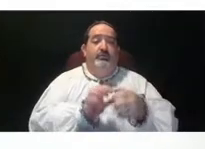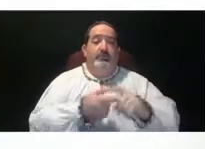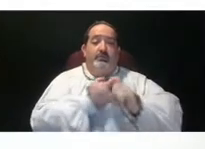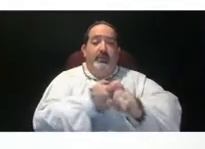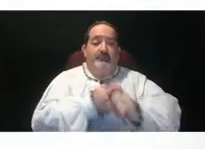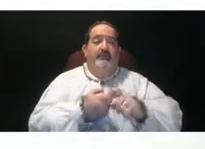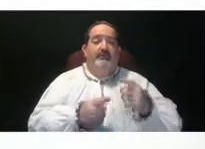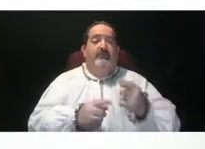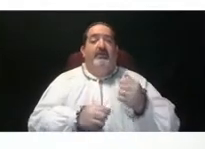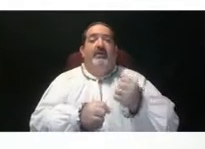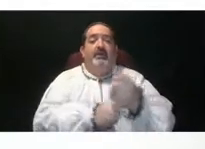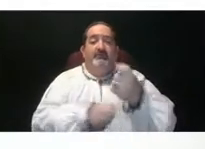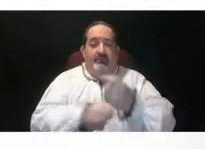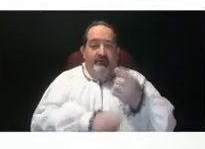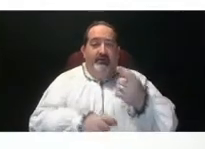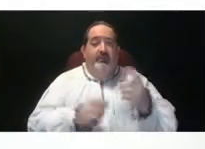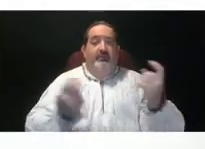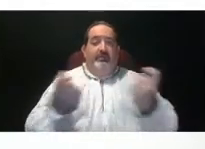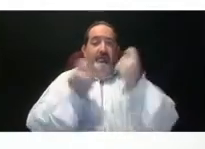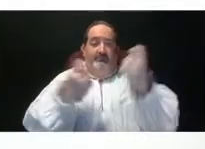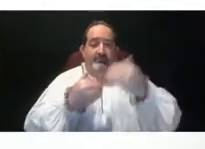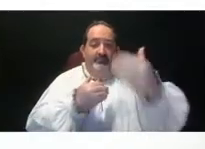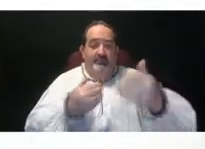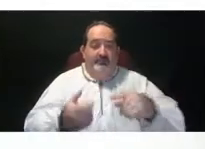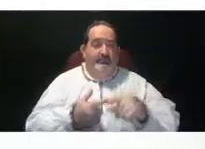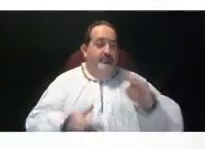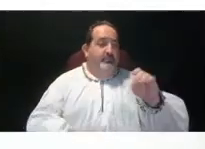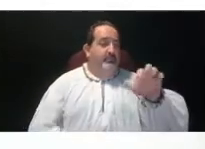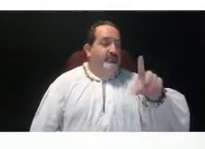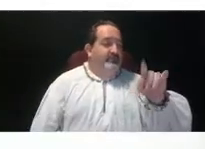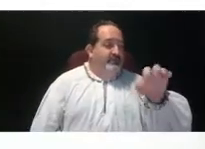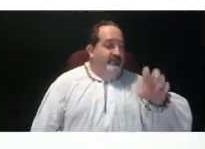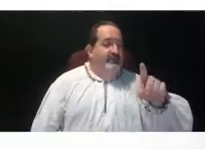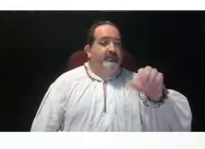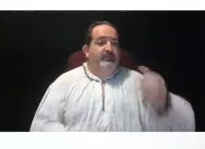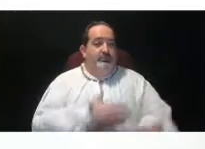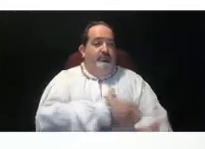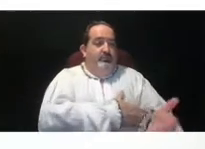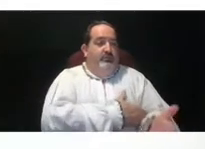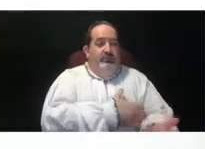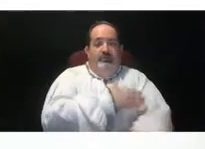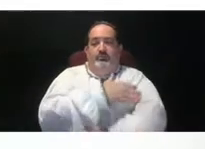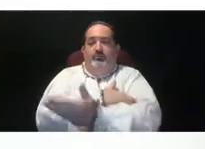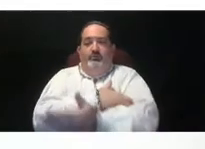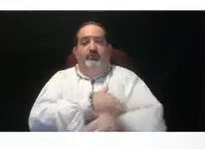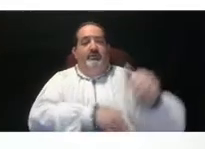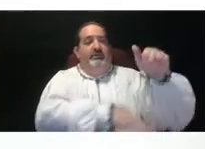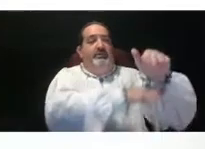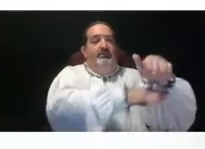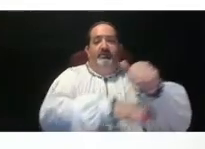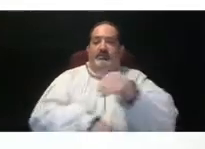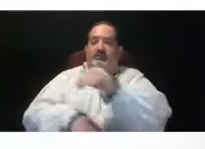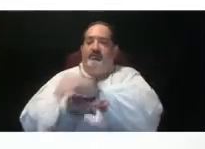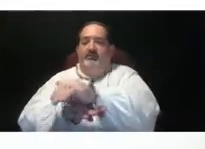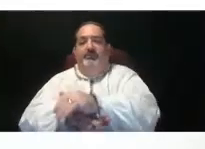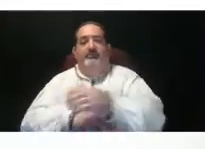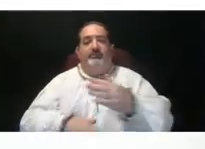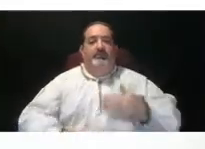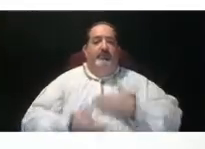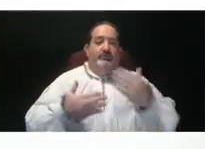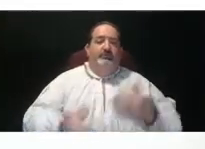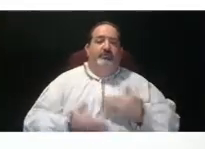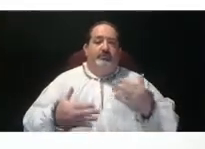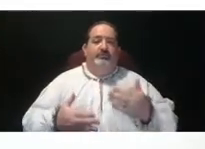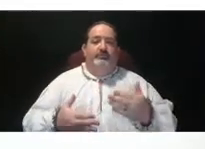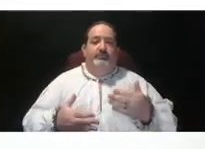anniversary to anniversary, from morntide to morntide, from evening to evening, with joy and frith unto